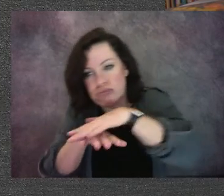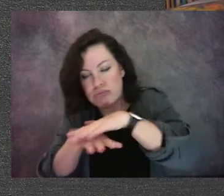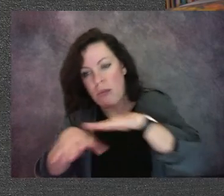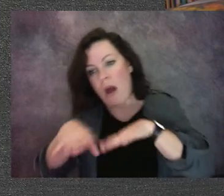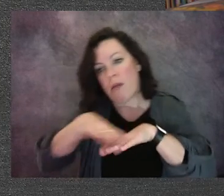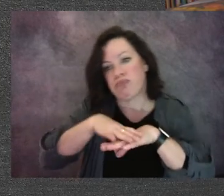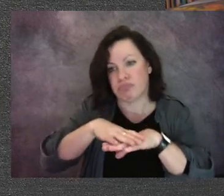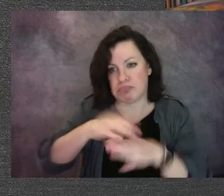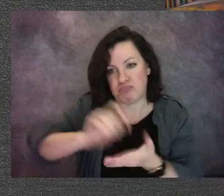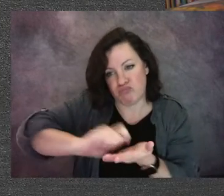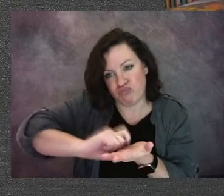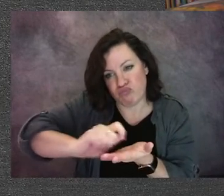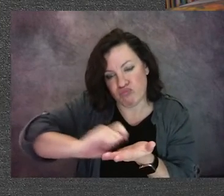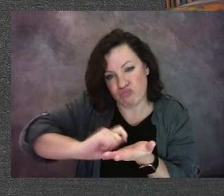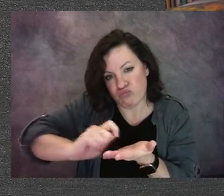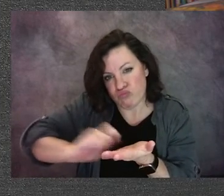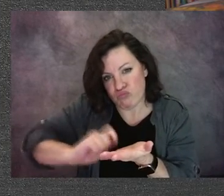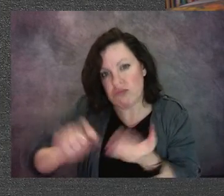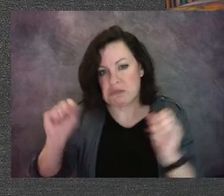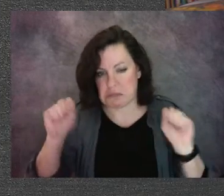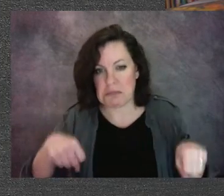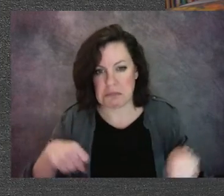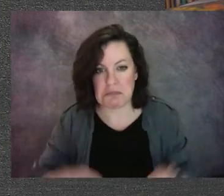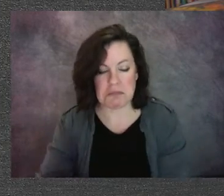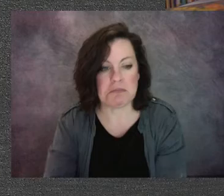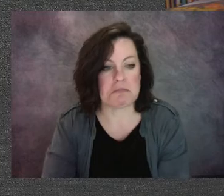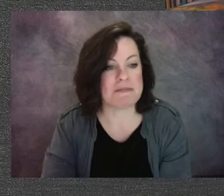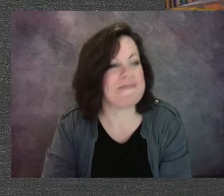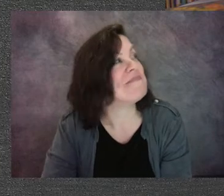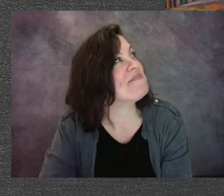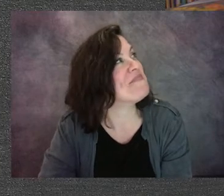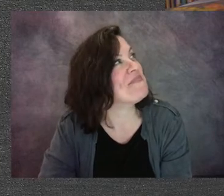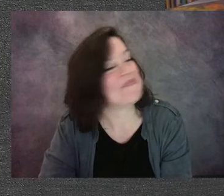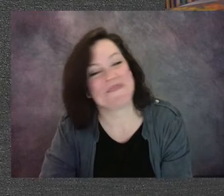tip markers, you can use the side of it.